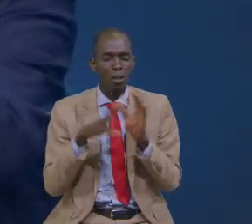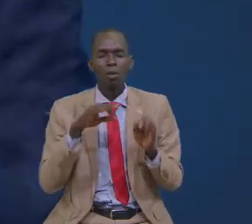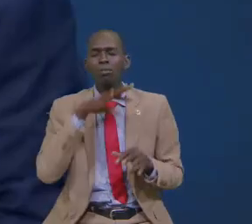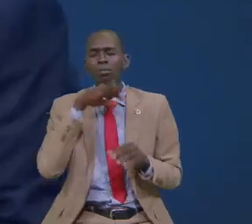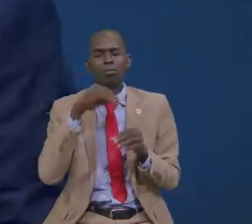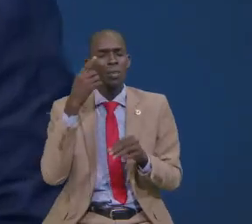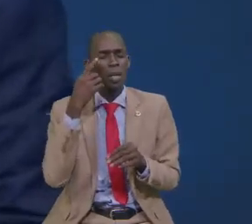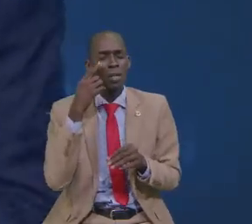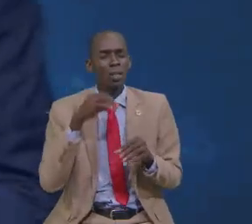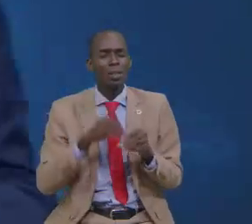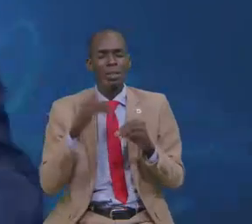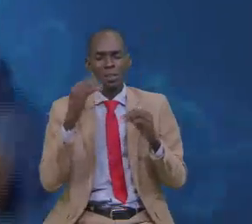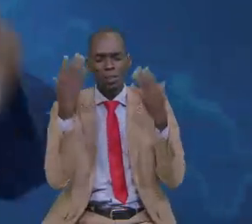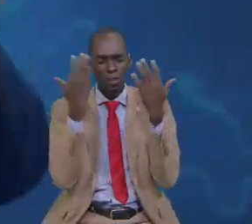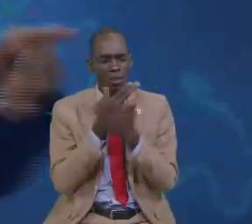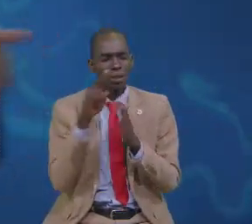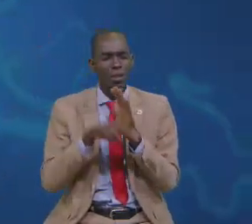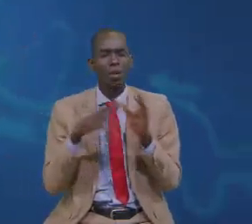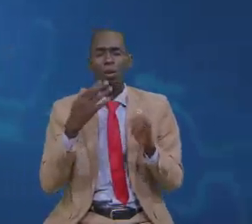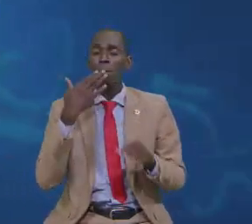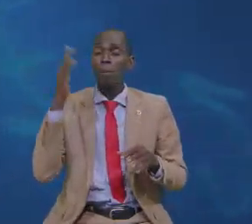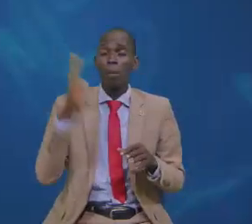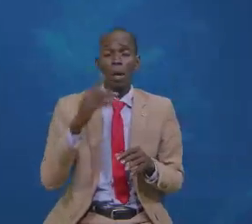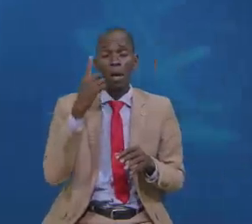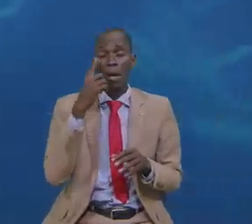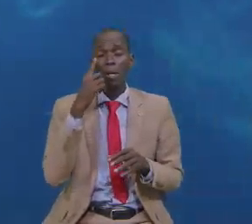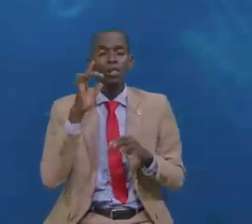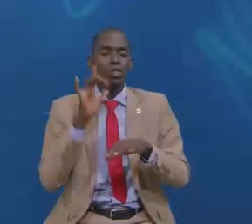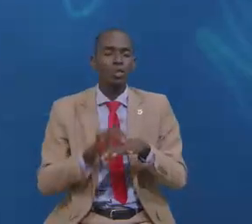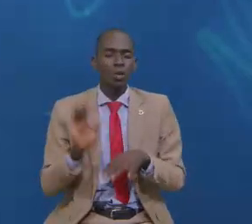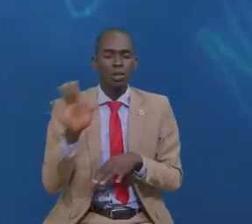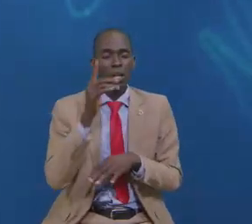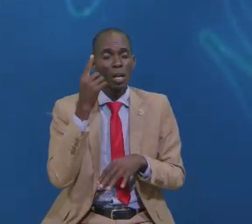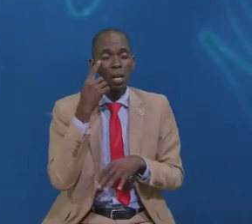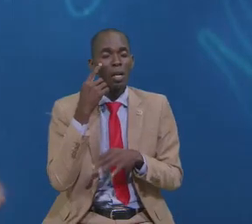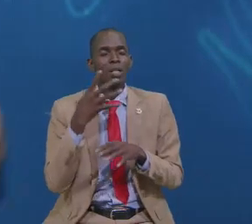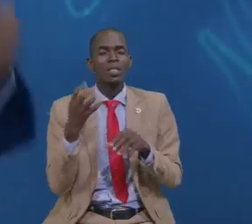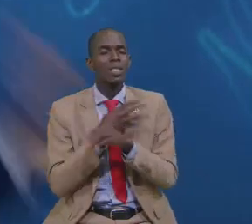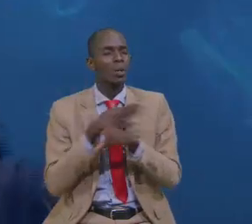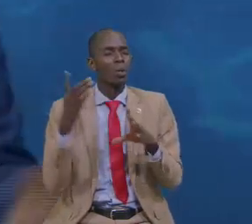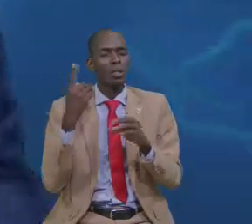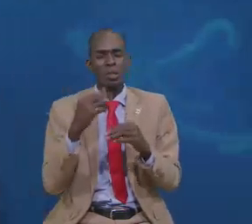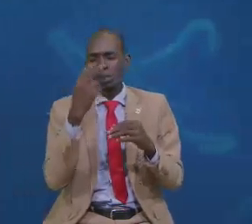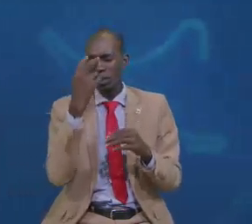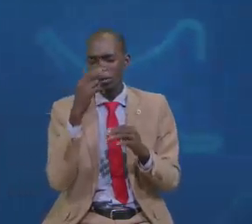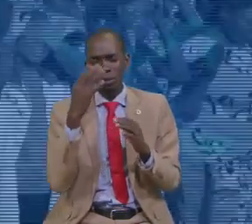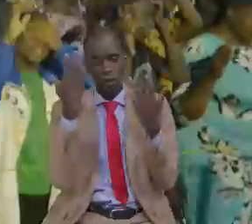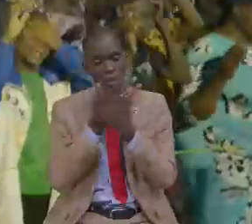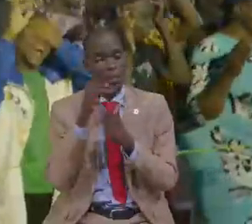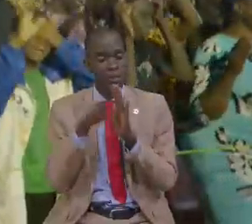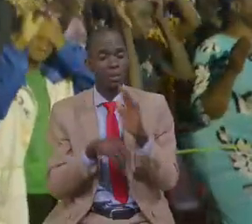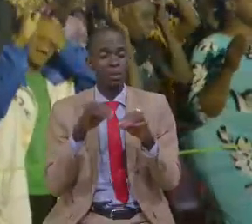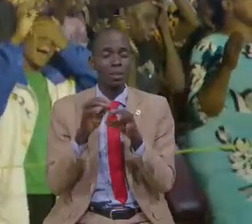so bad eyesight touch their eyes take the darkness away in Jesus